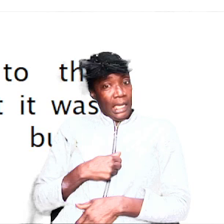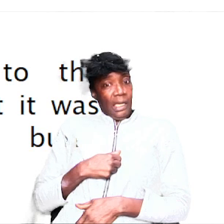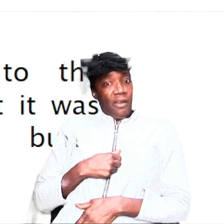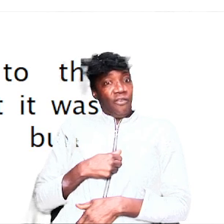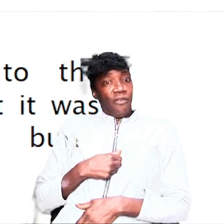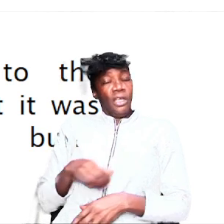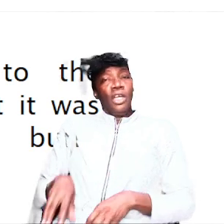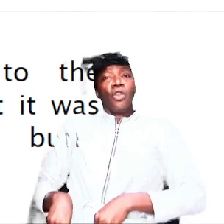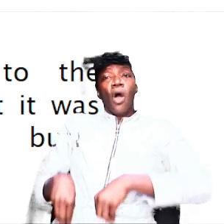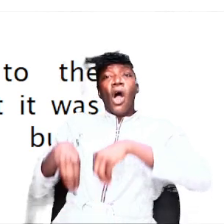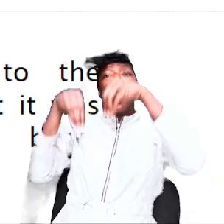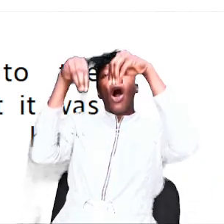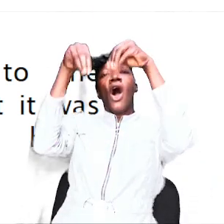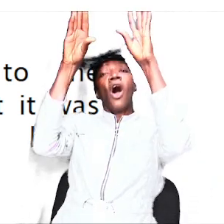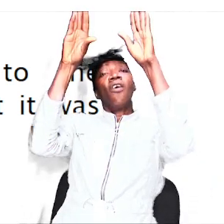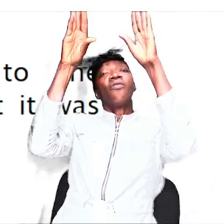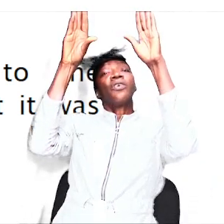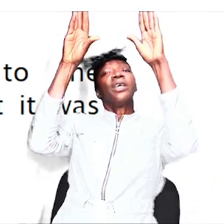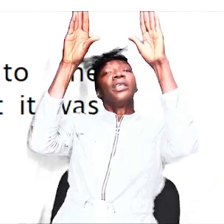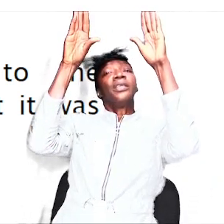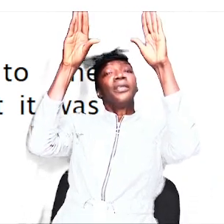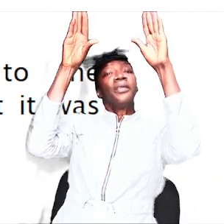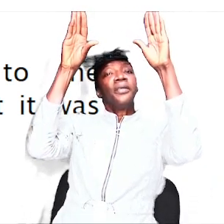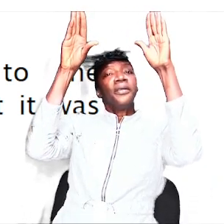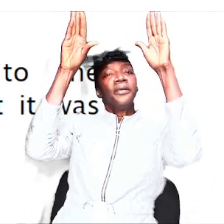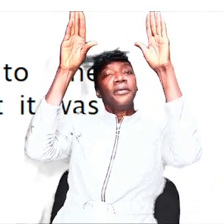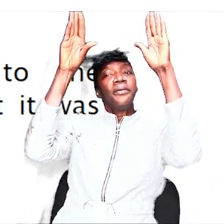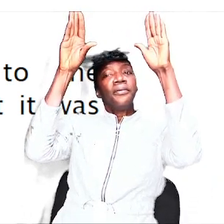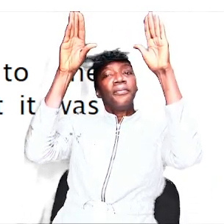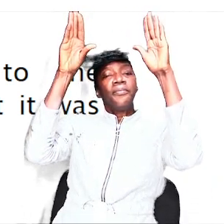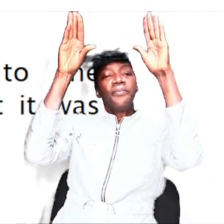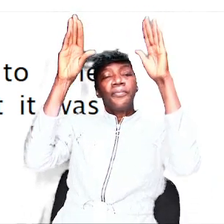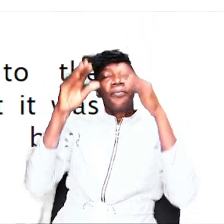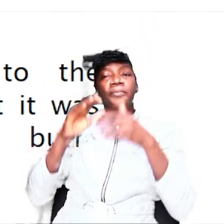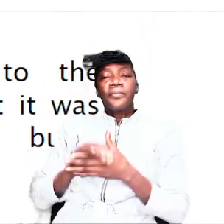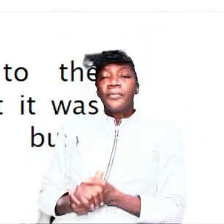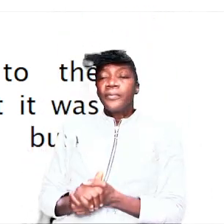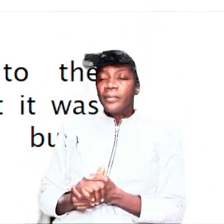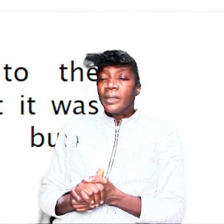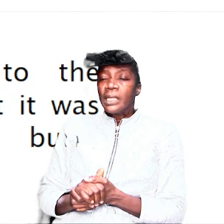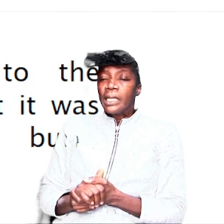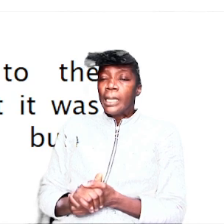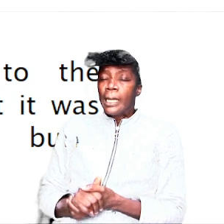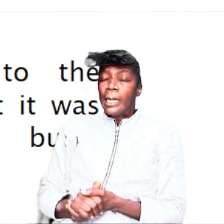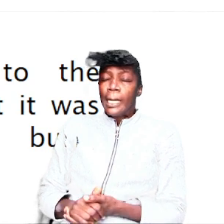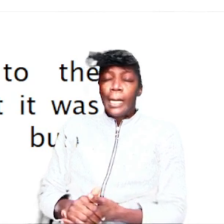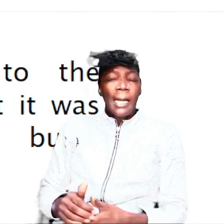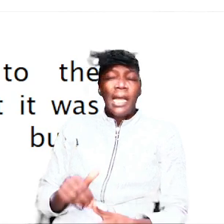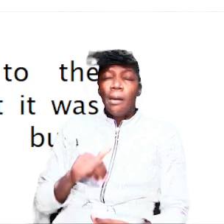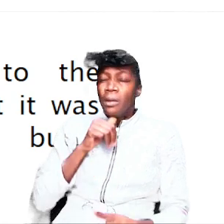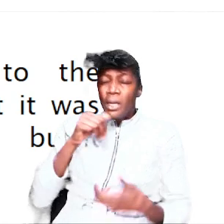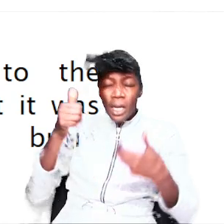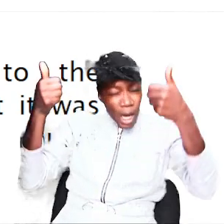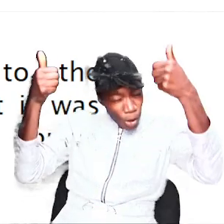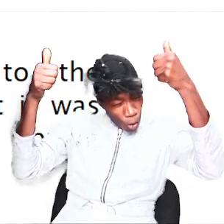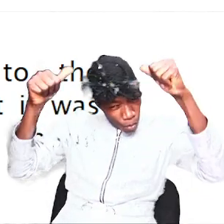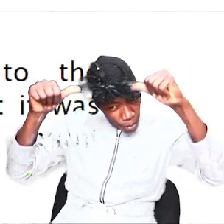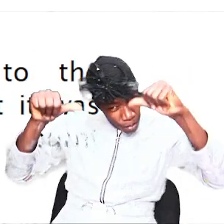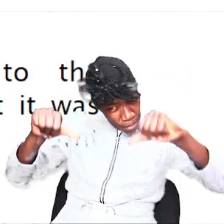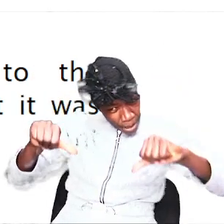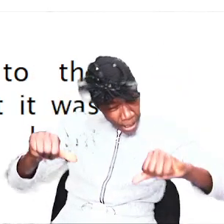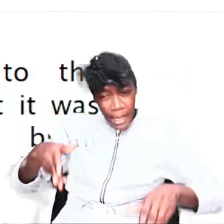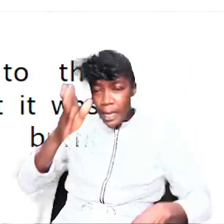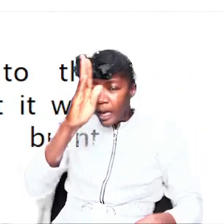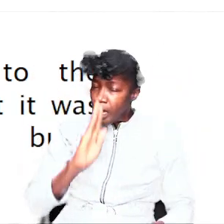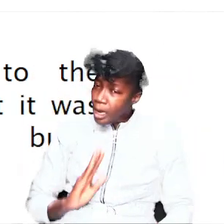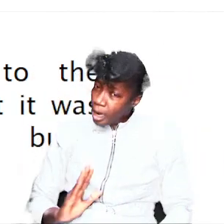peace offering and to offer the burnt offering. In essence, he was disobedient to the command of the Lord.